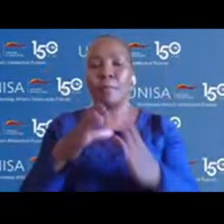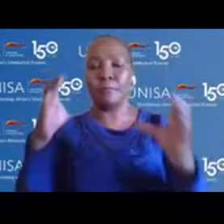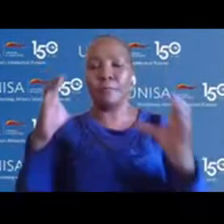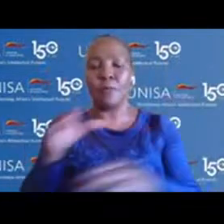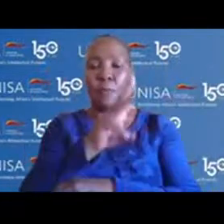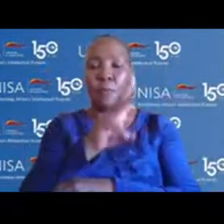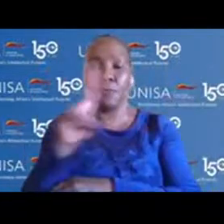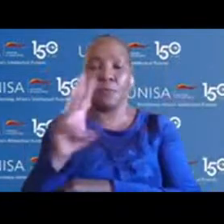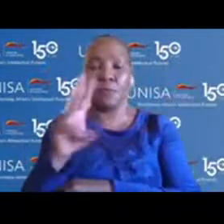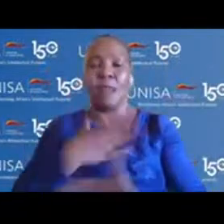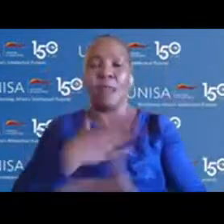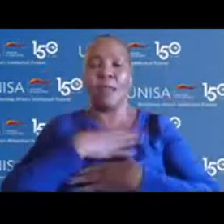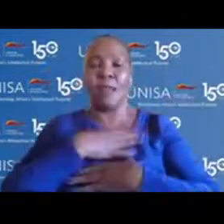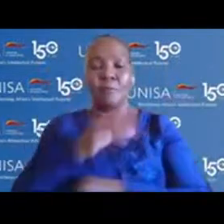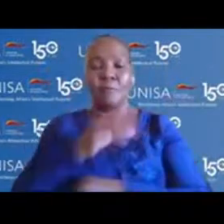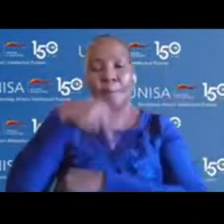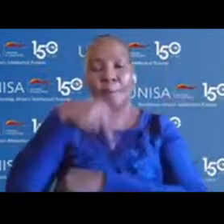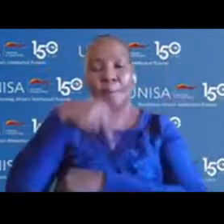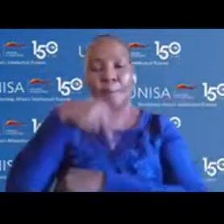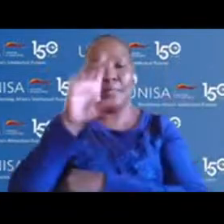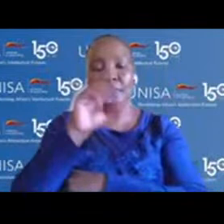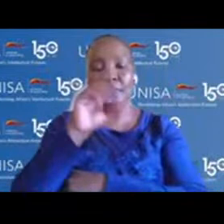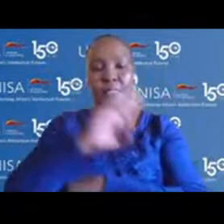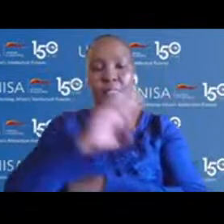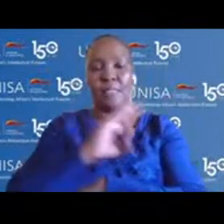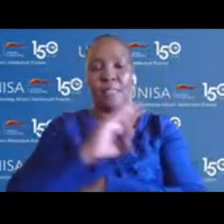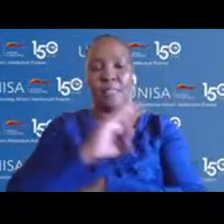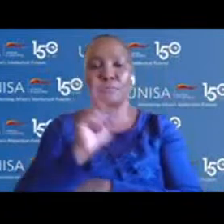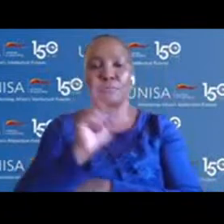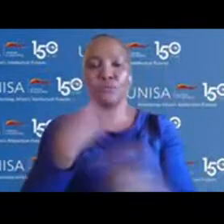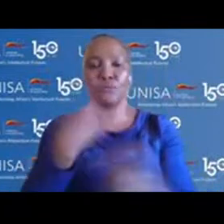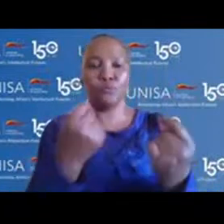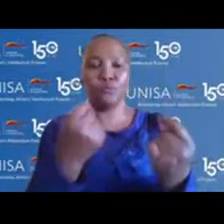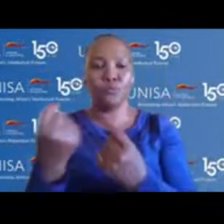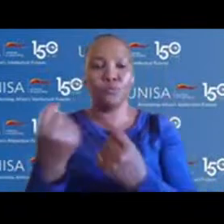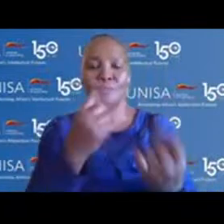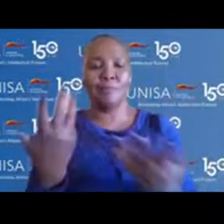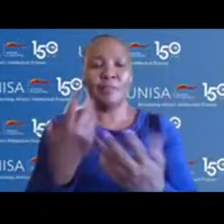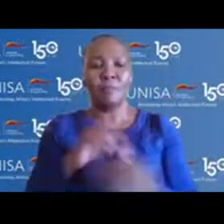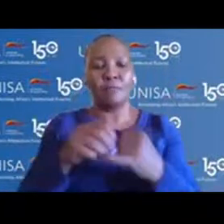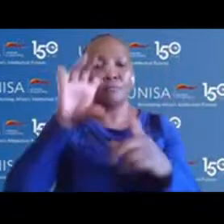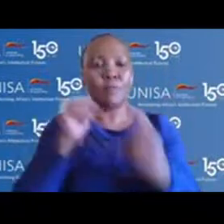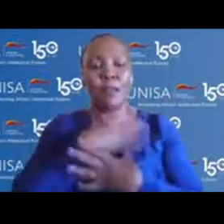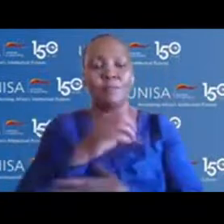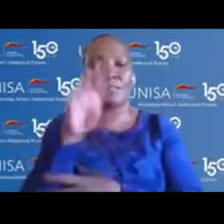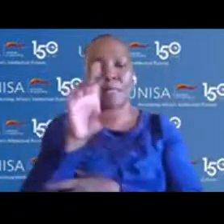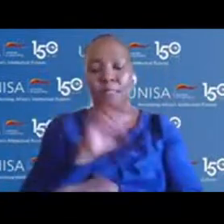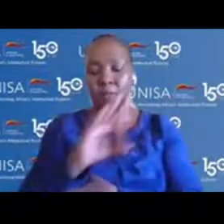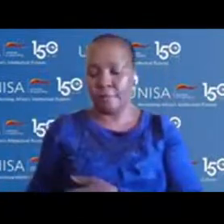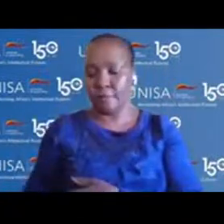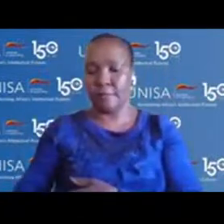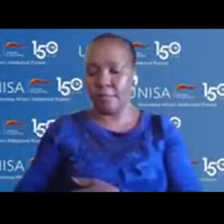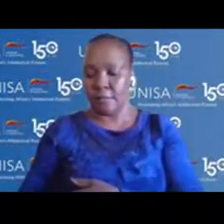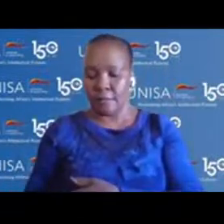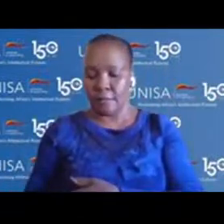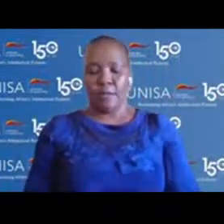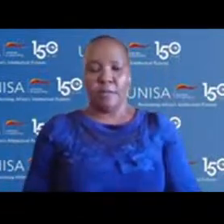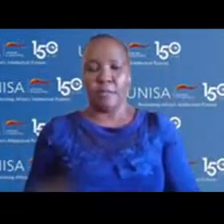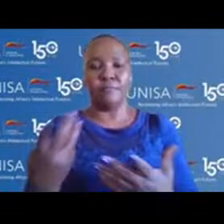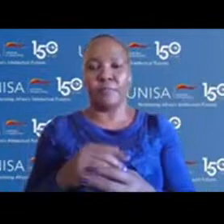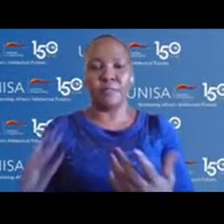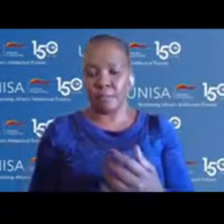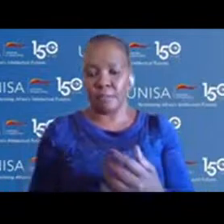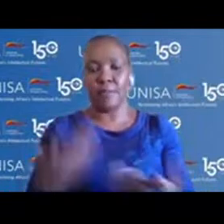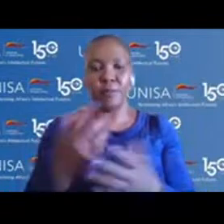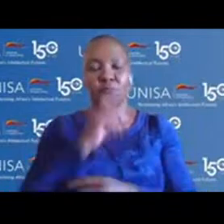about compressing and whatnot as well. So you might just want to consider using this to make it a bit smaller. But I'm sure